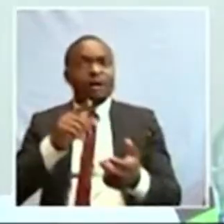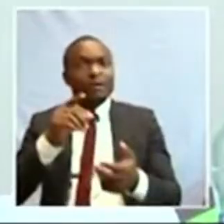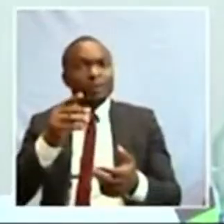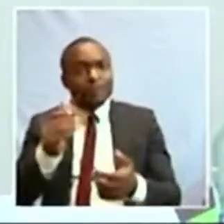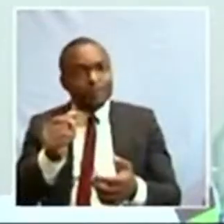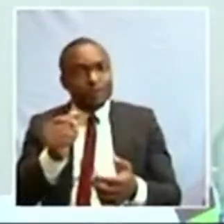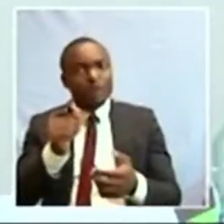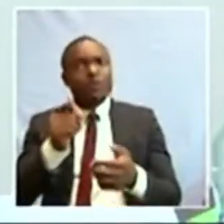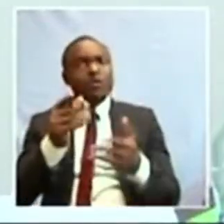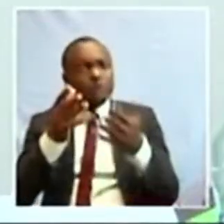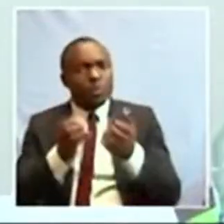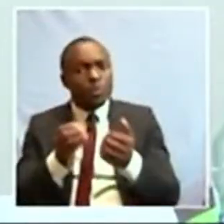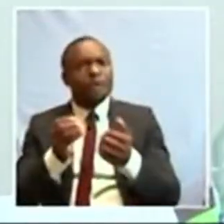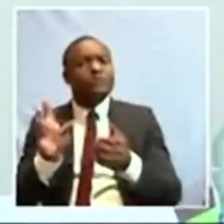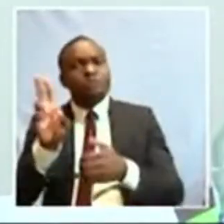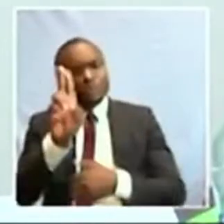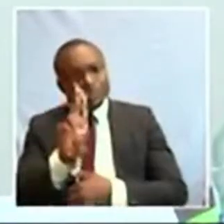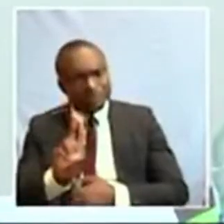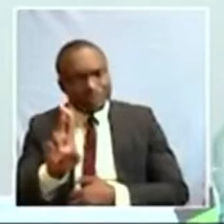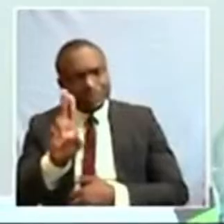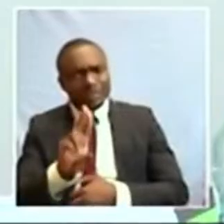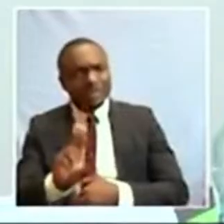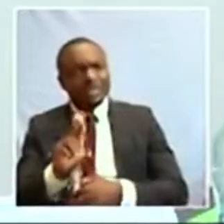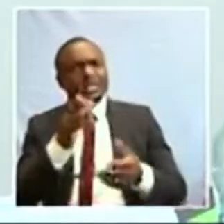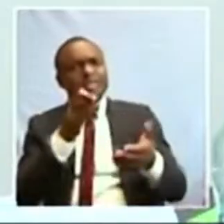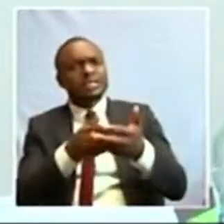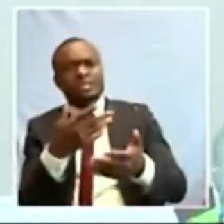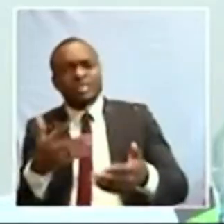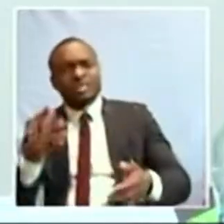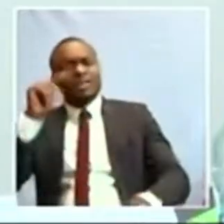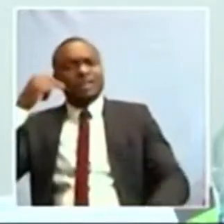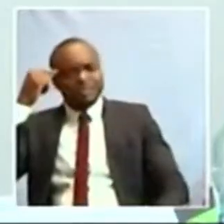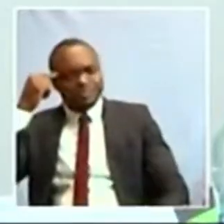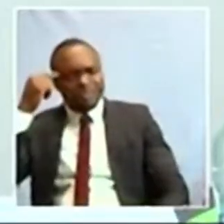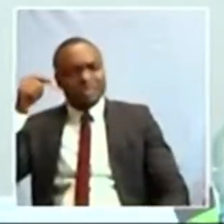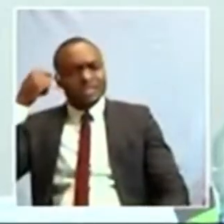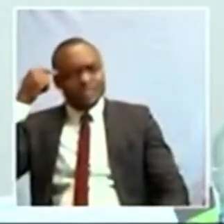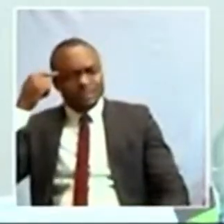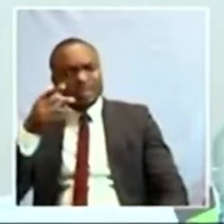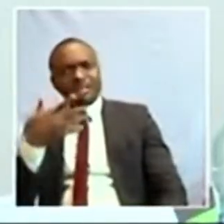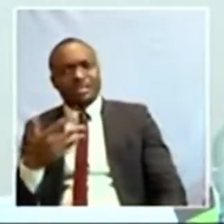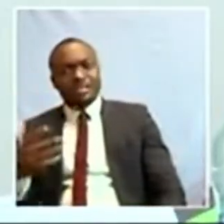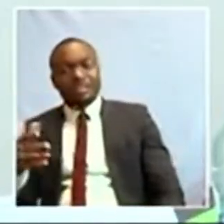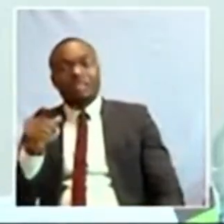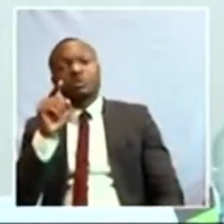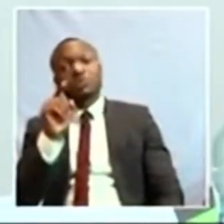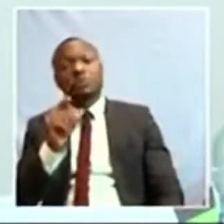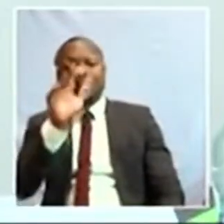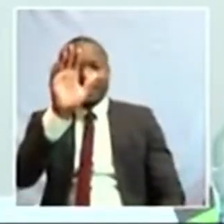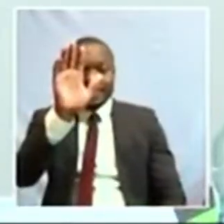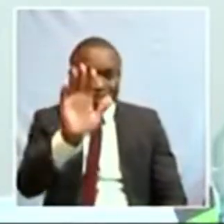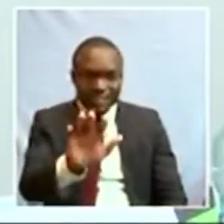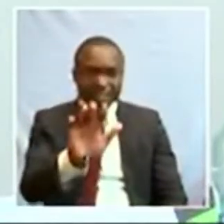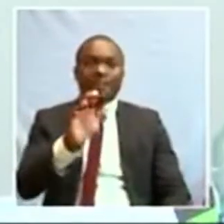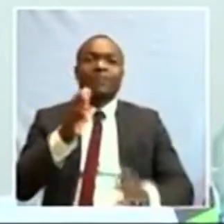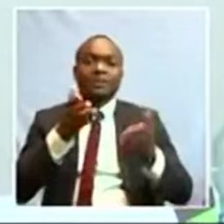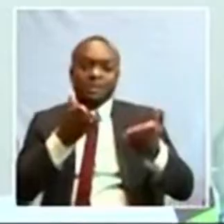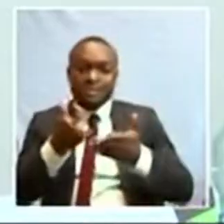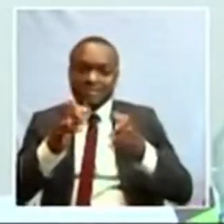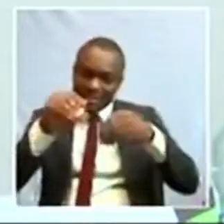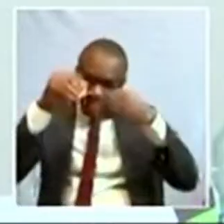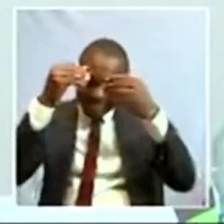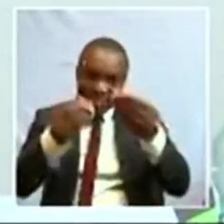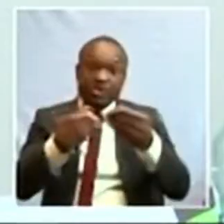like Honorable Kampamba said, never bomb, never government. You exist for service delivery.